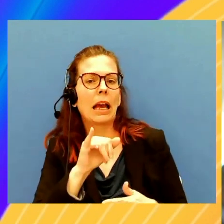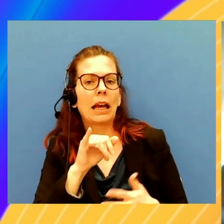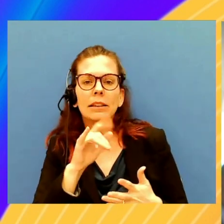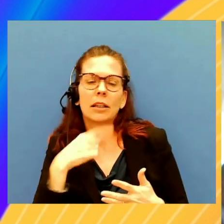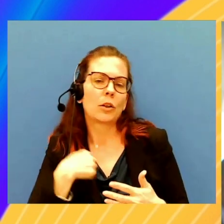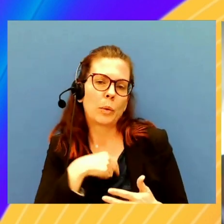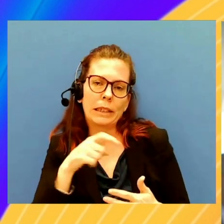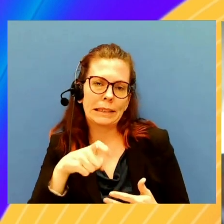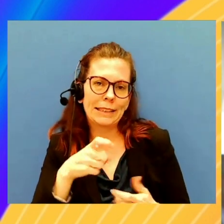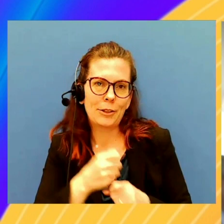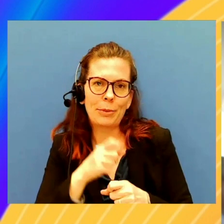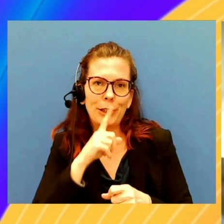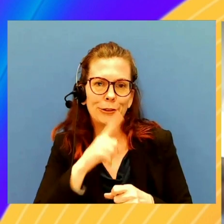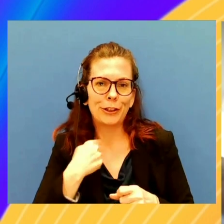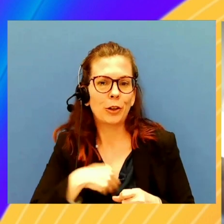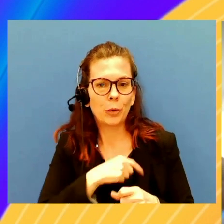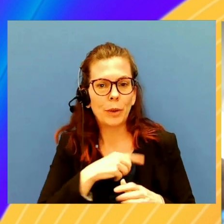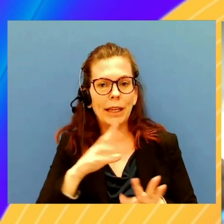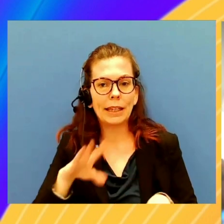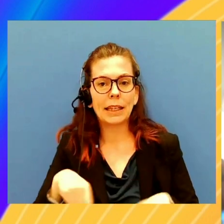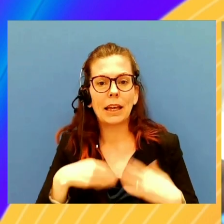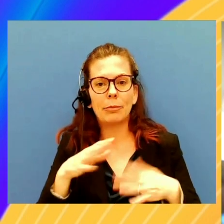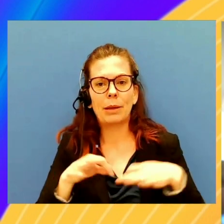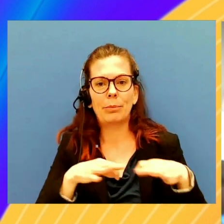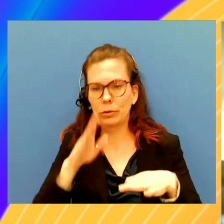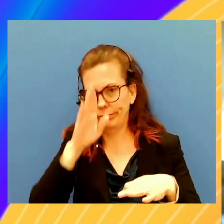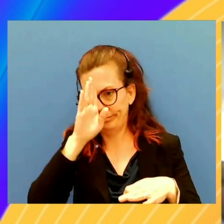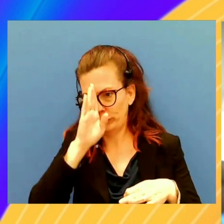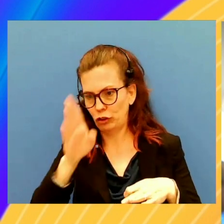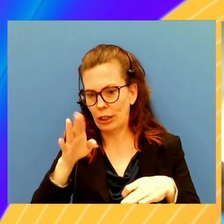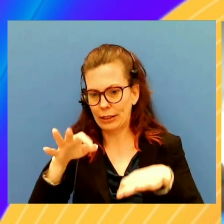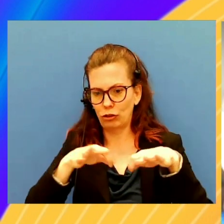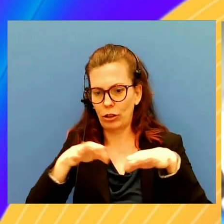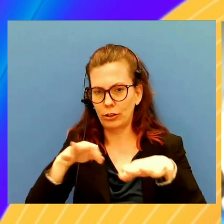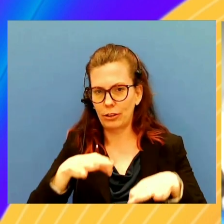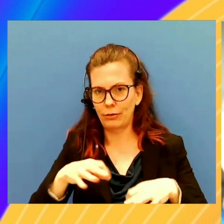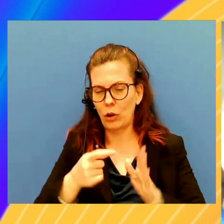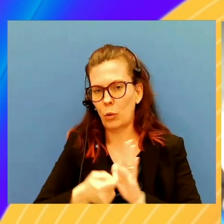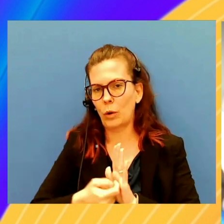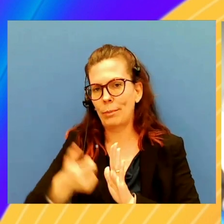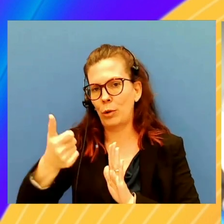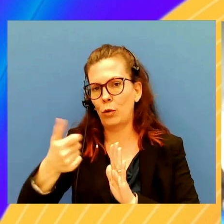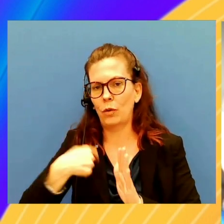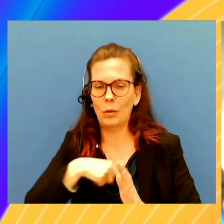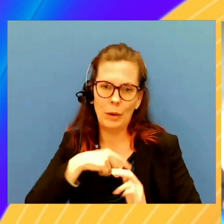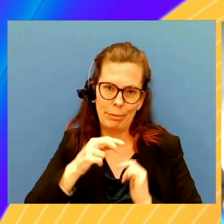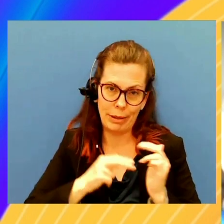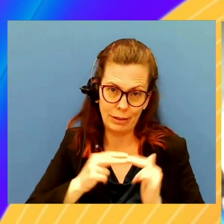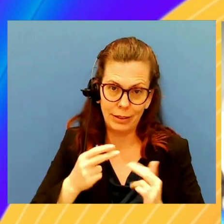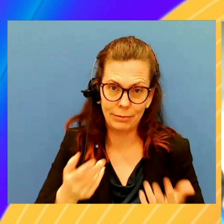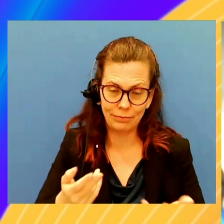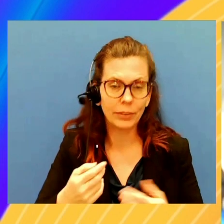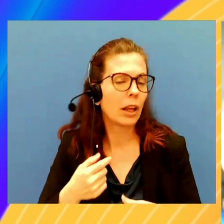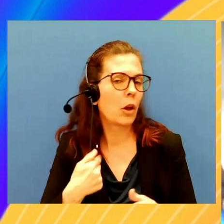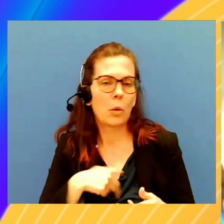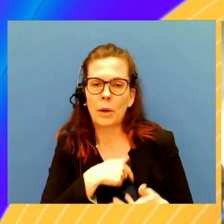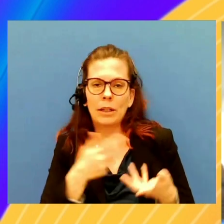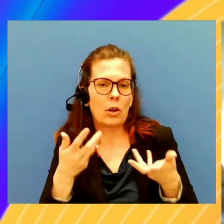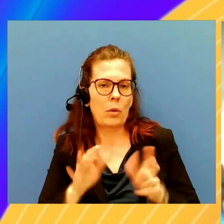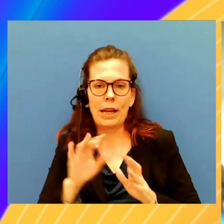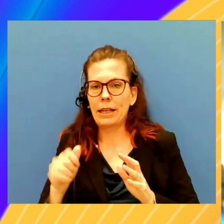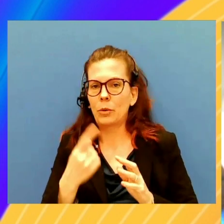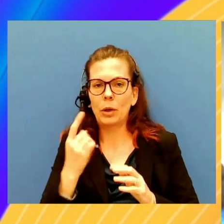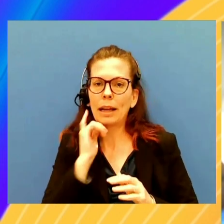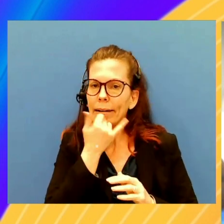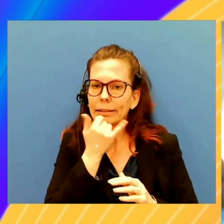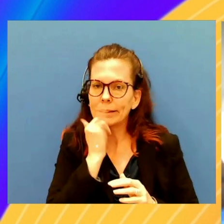we needed to make sure we give people explicit instructions on how to remove what we've built. Okay. Right, so we don't want anyone